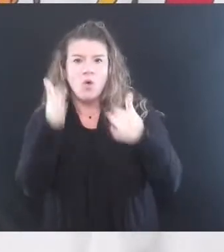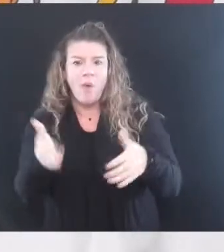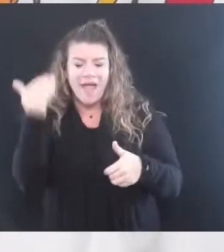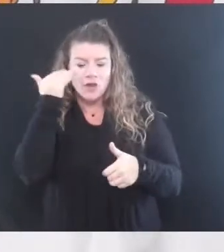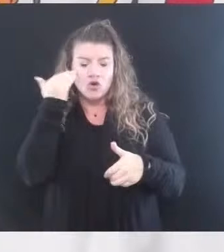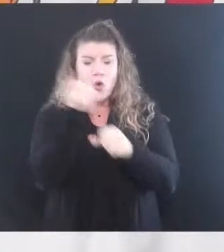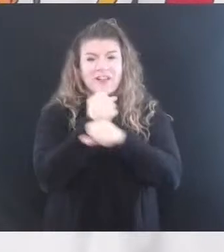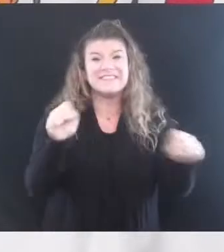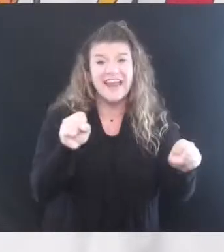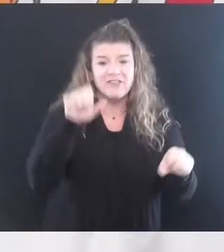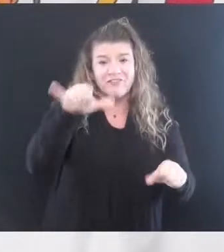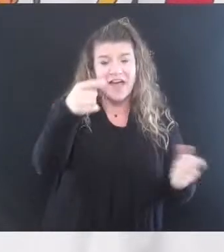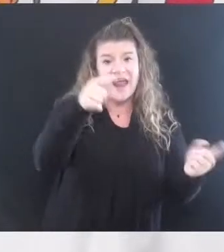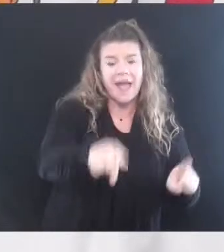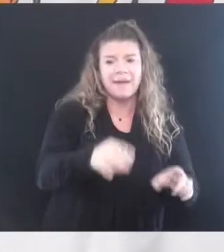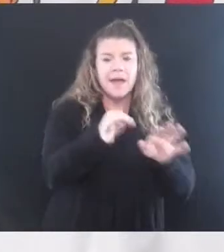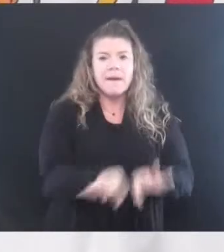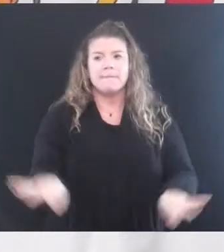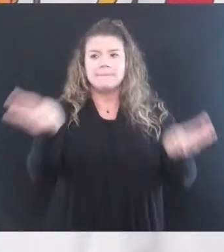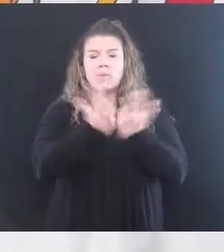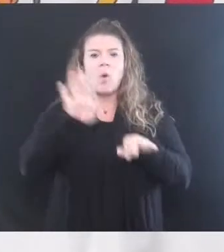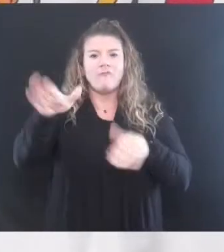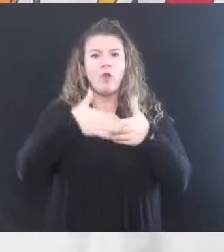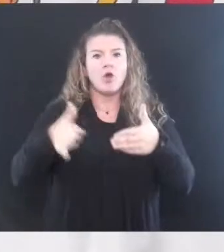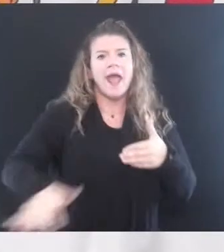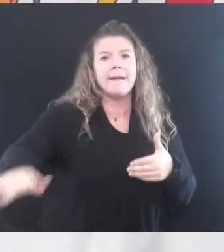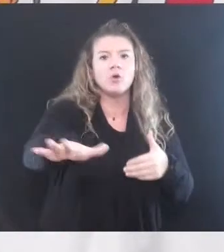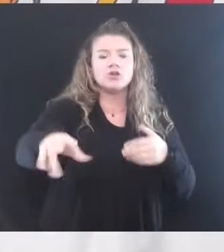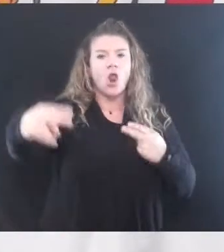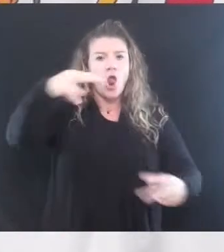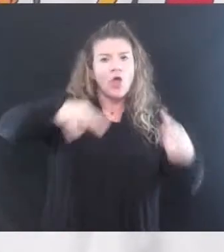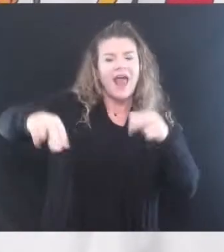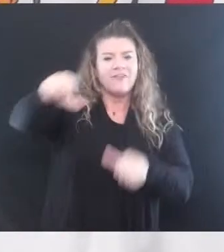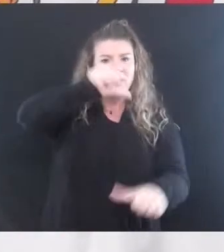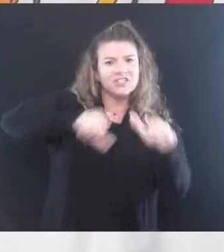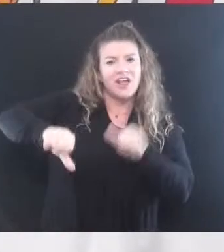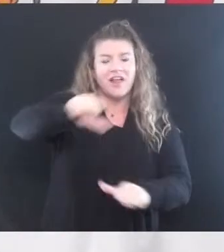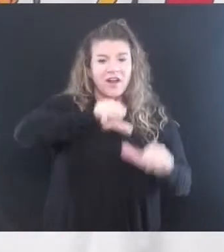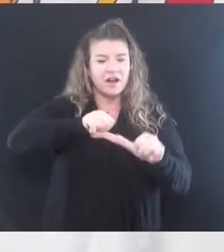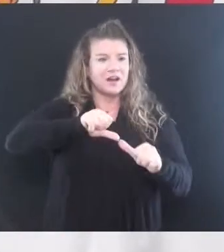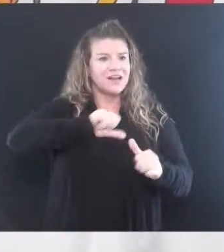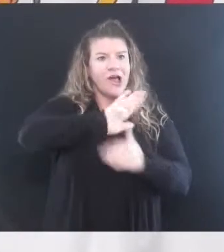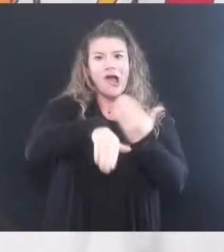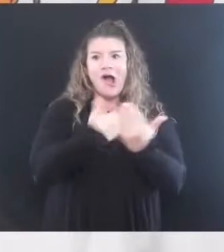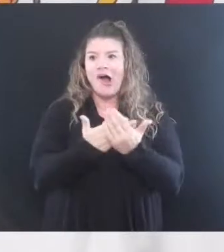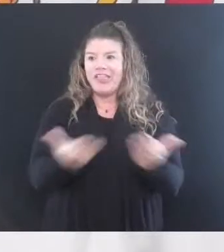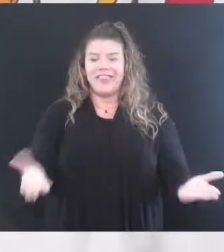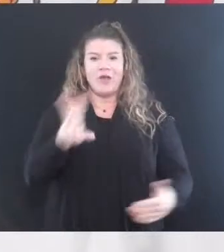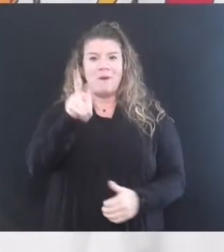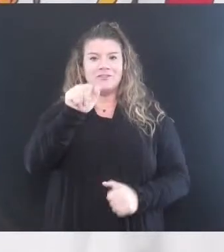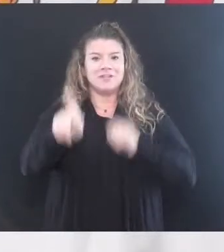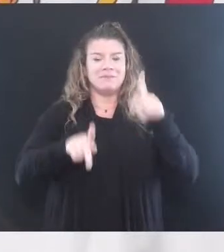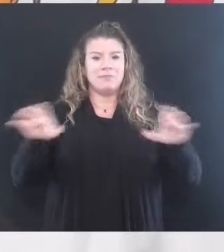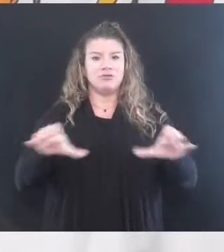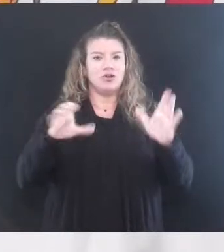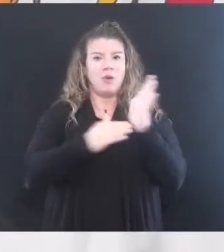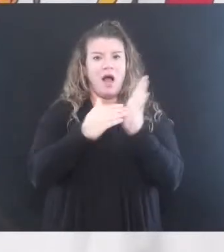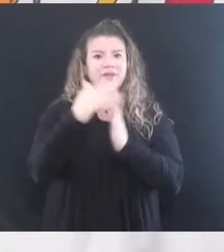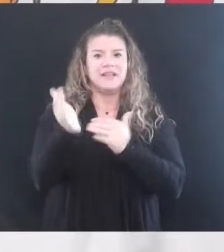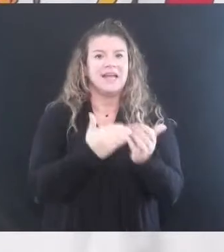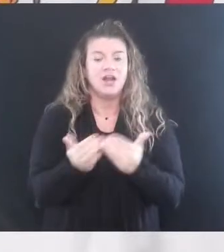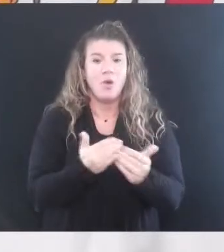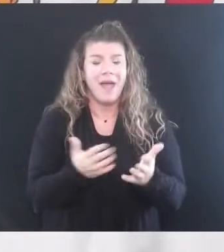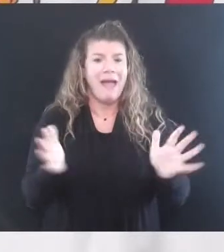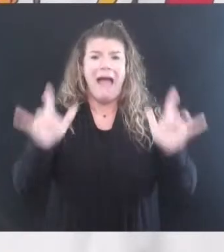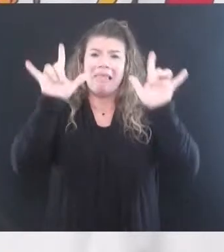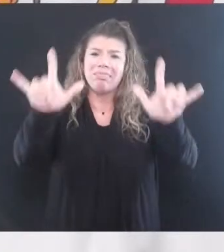how important it is for their neighbors and looking out for one another and all that, what West Virginians do all the time. You know, I love